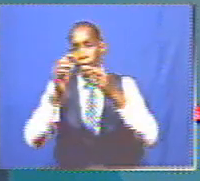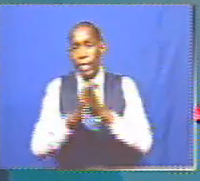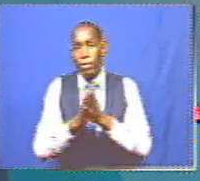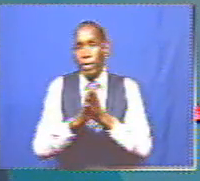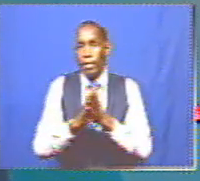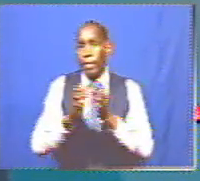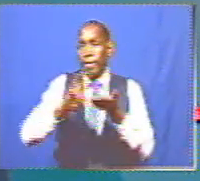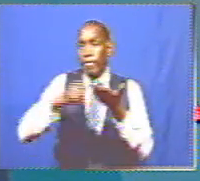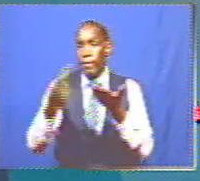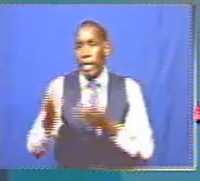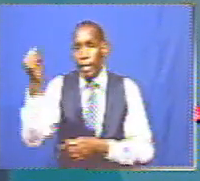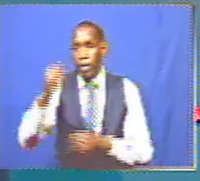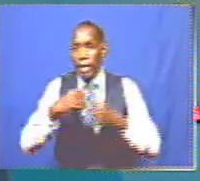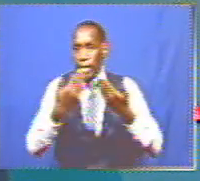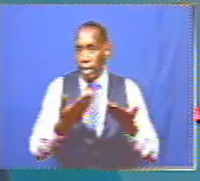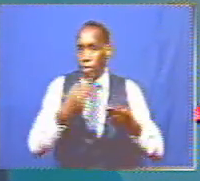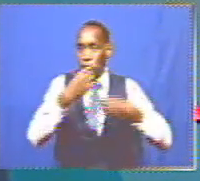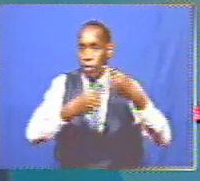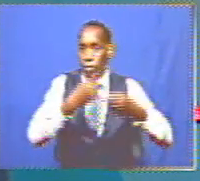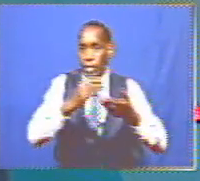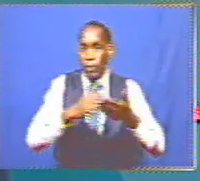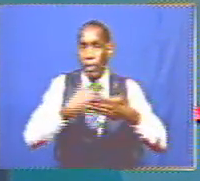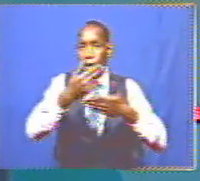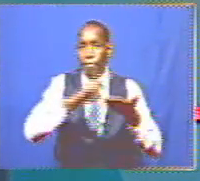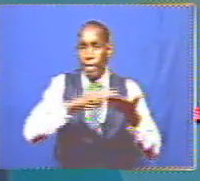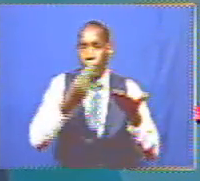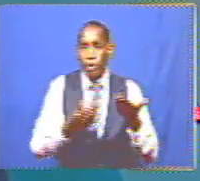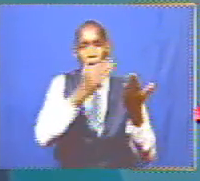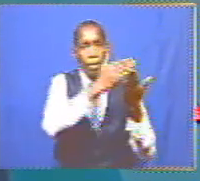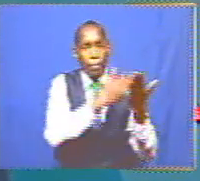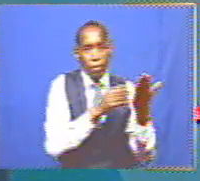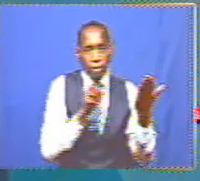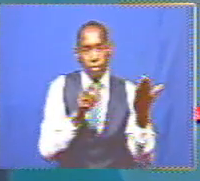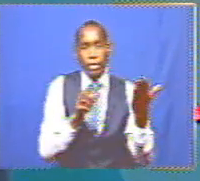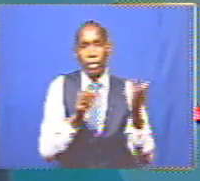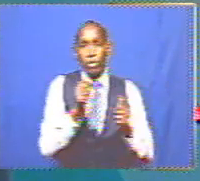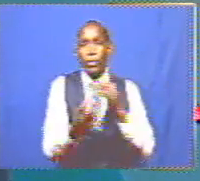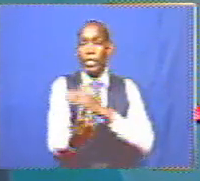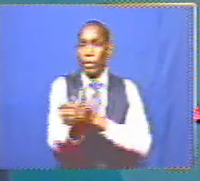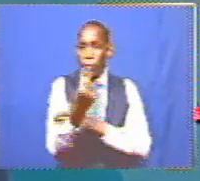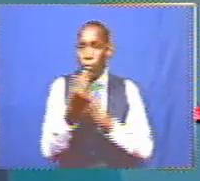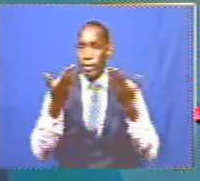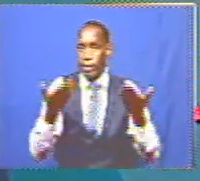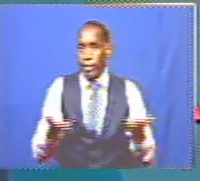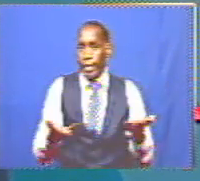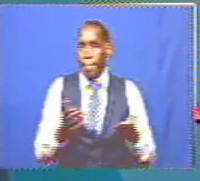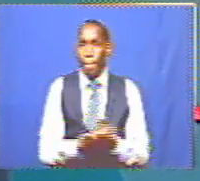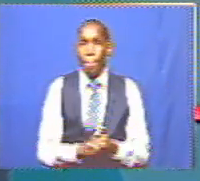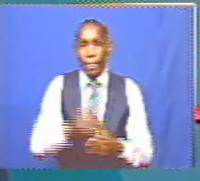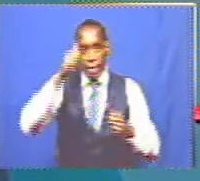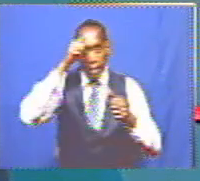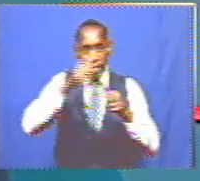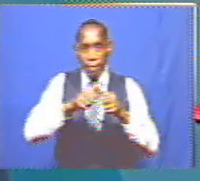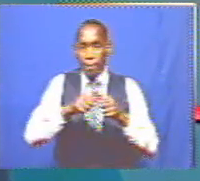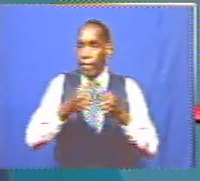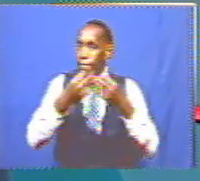politics. How do you rise up after falling? Then this is the program that you should be watching right now. Remember, you are